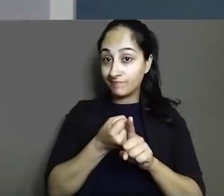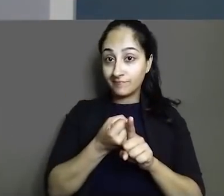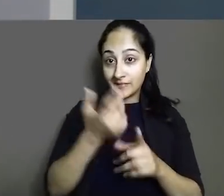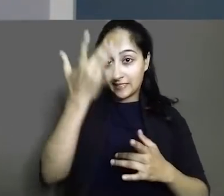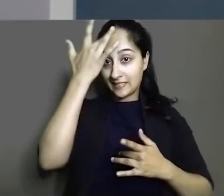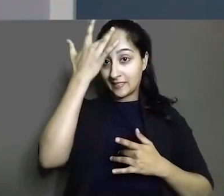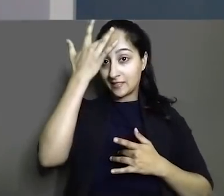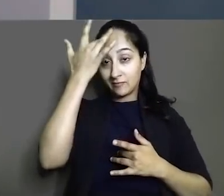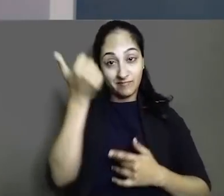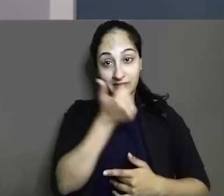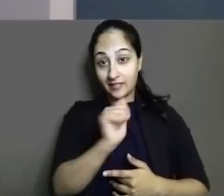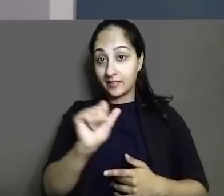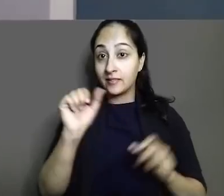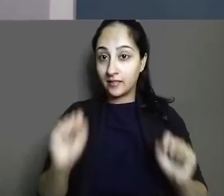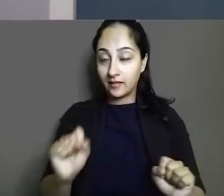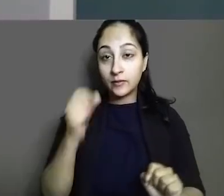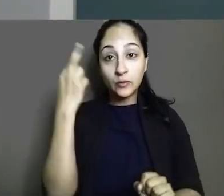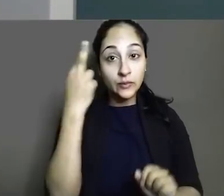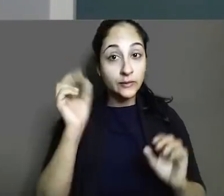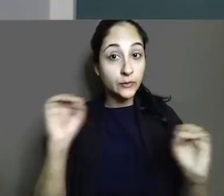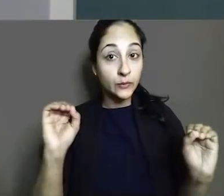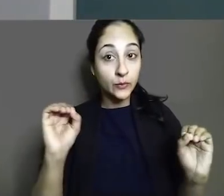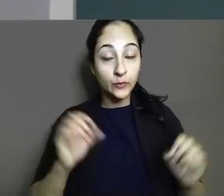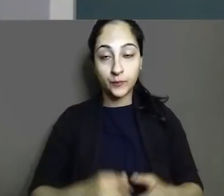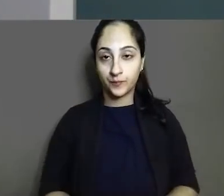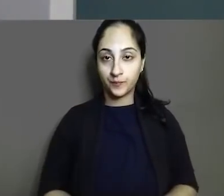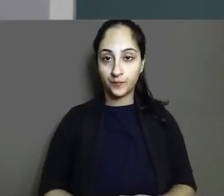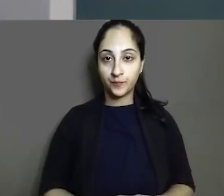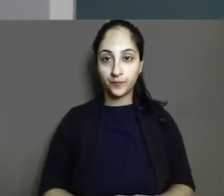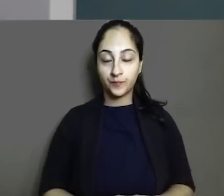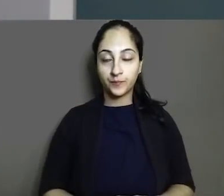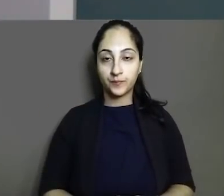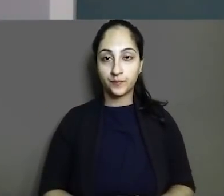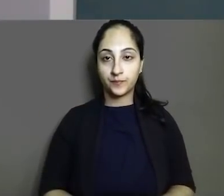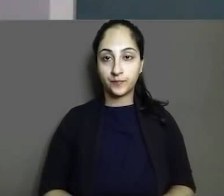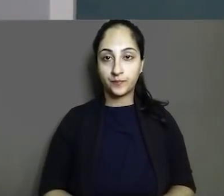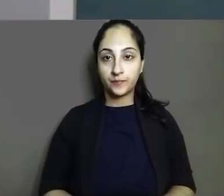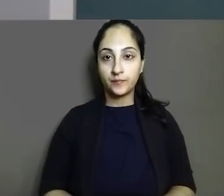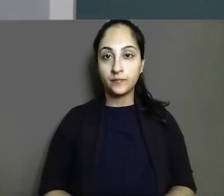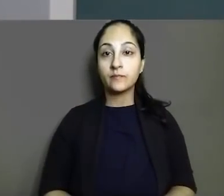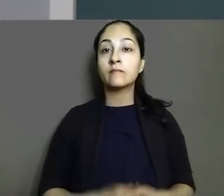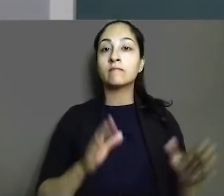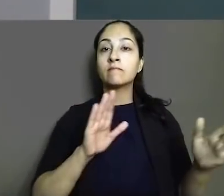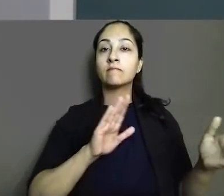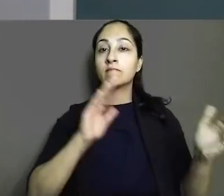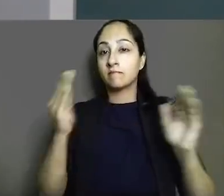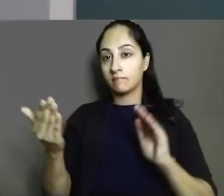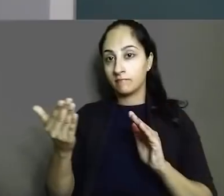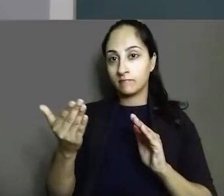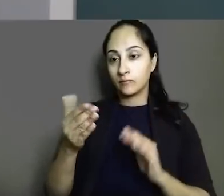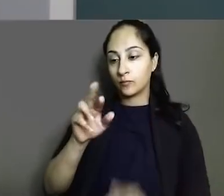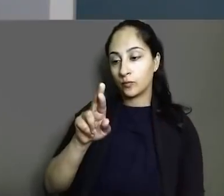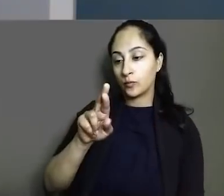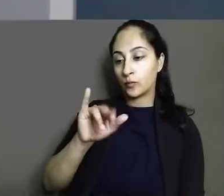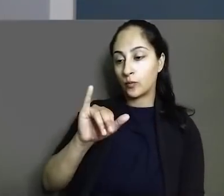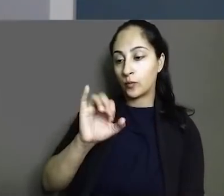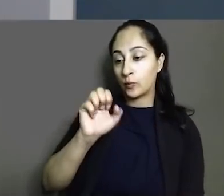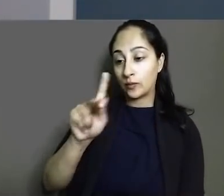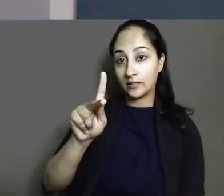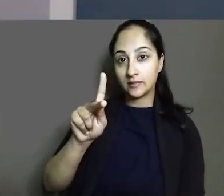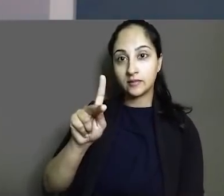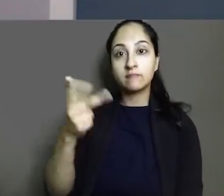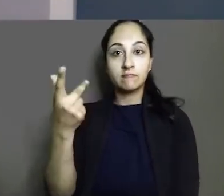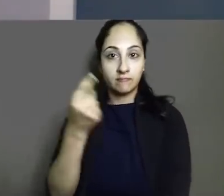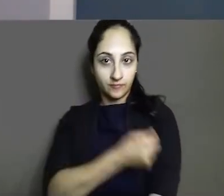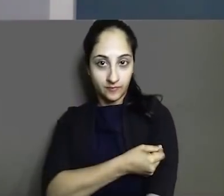with a question, and your body has to do the work to develop the answer in the form of an immune response. And this means that when you